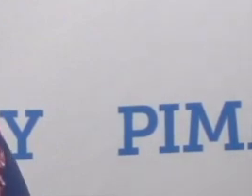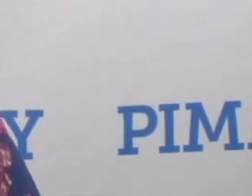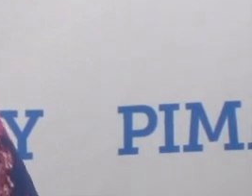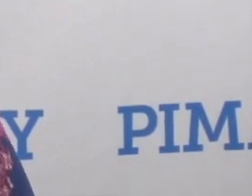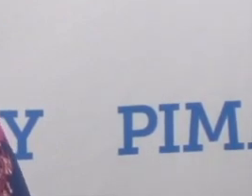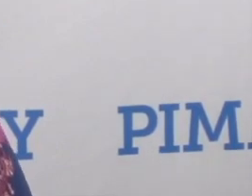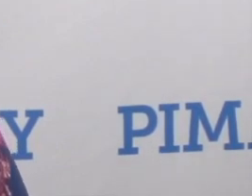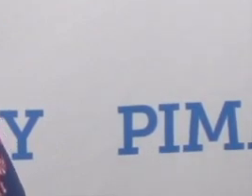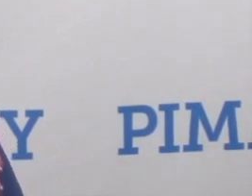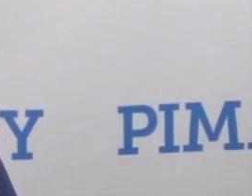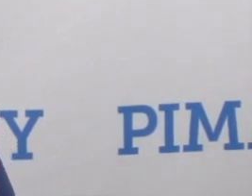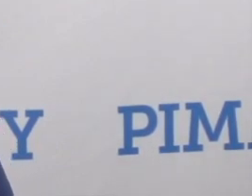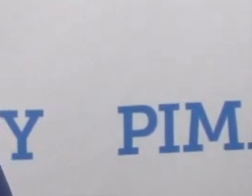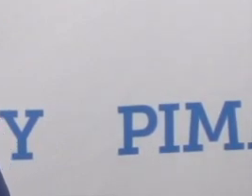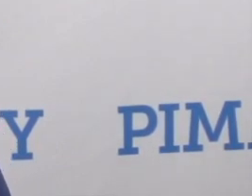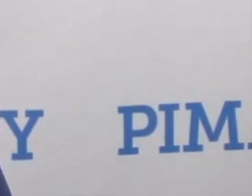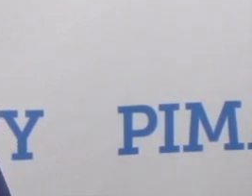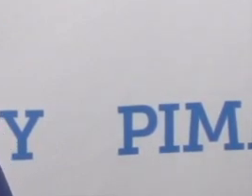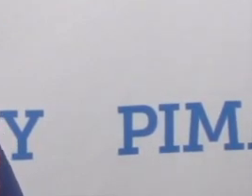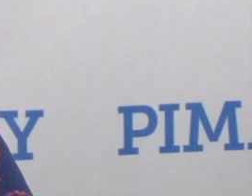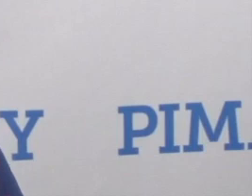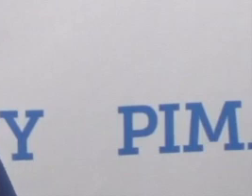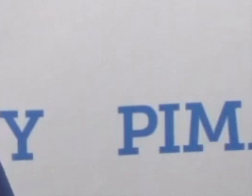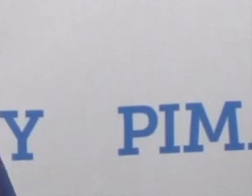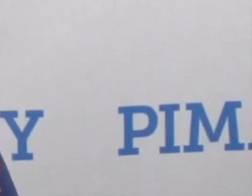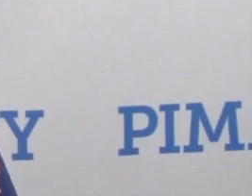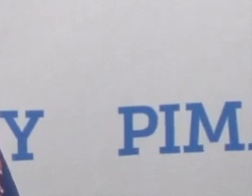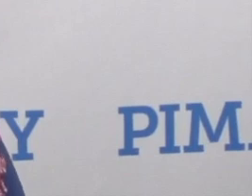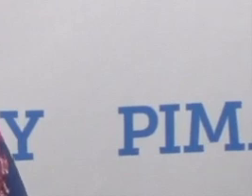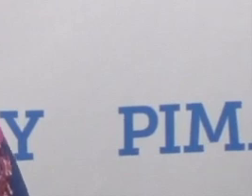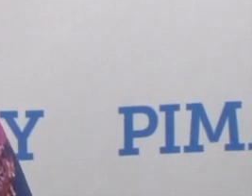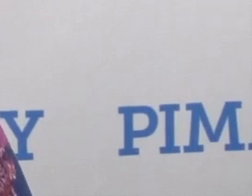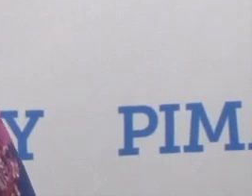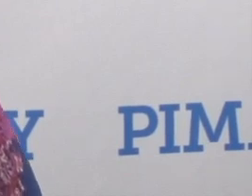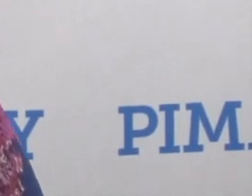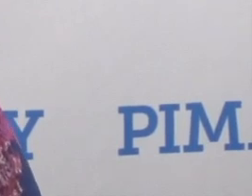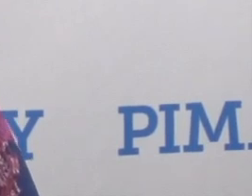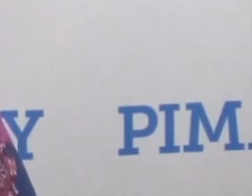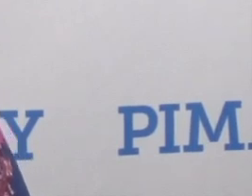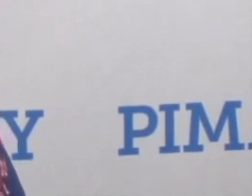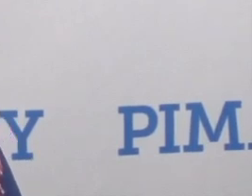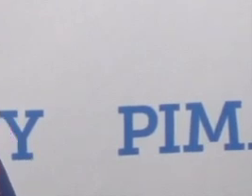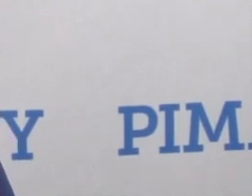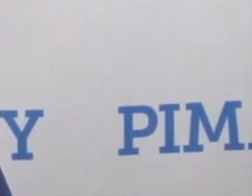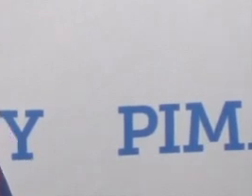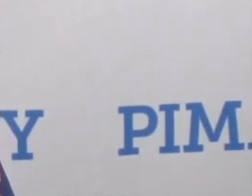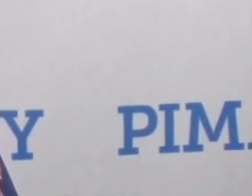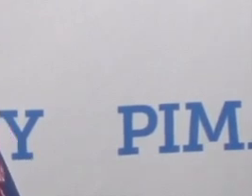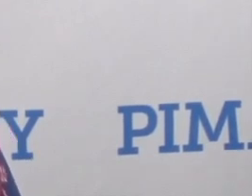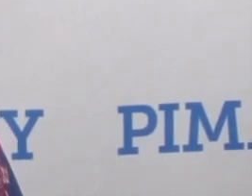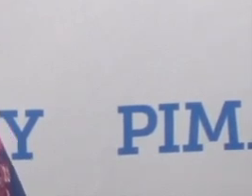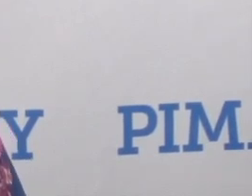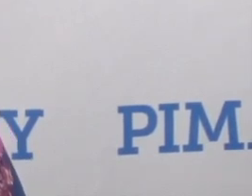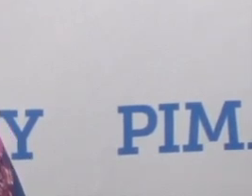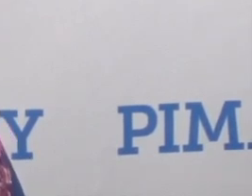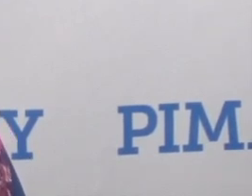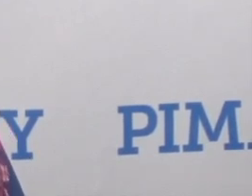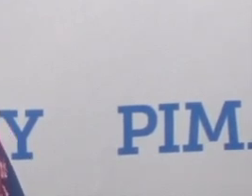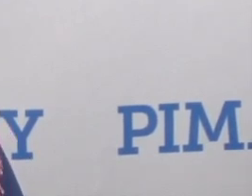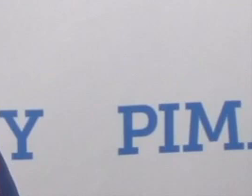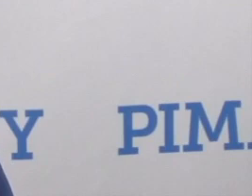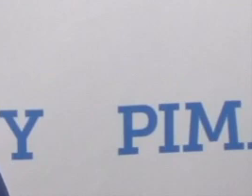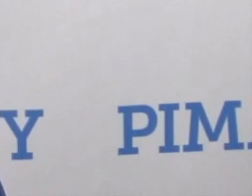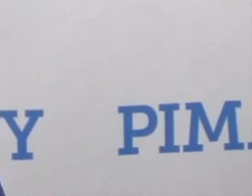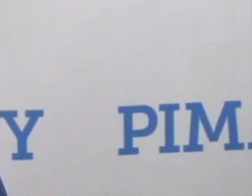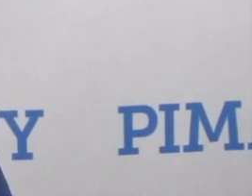event to include a socially distanced virtual experience that offers each of us an opportunity to